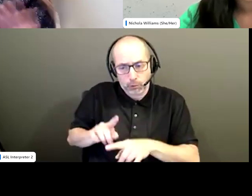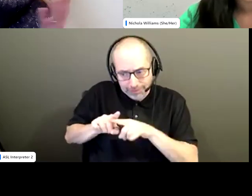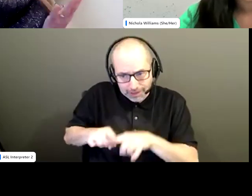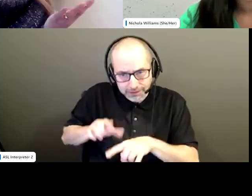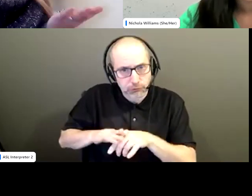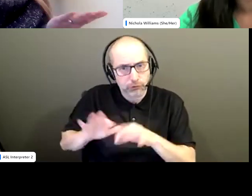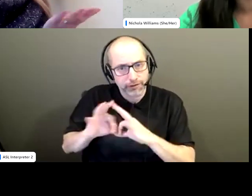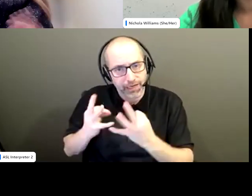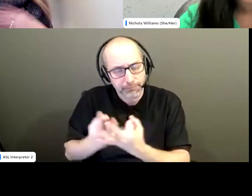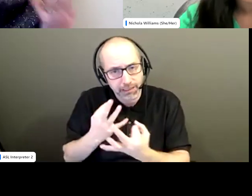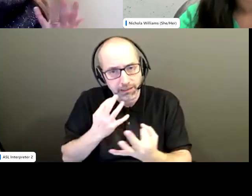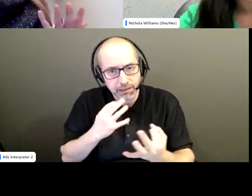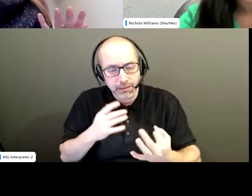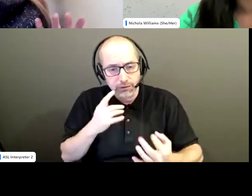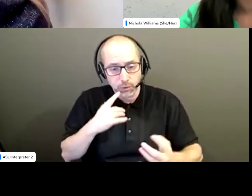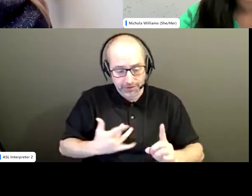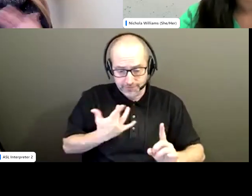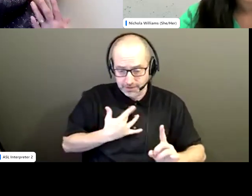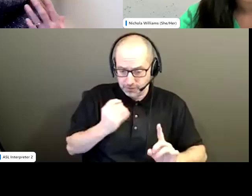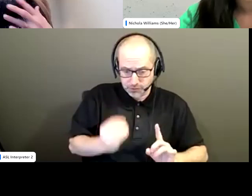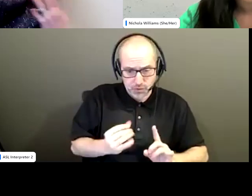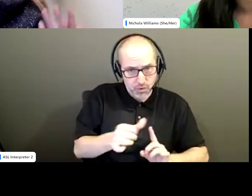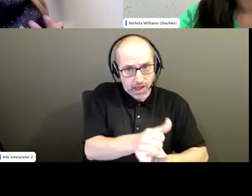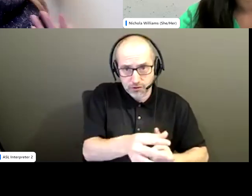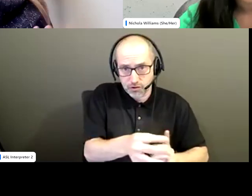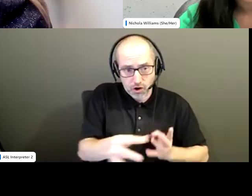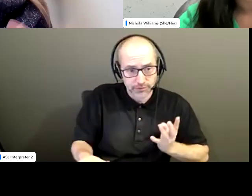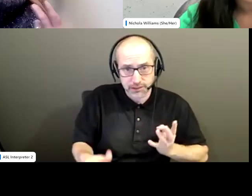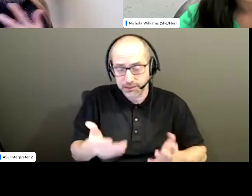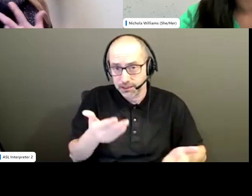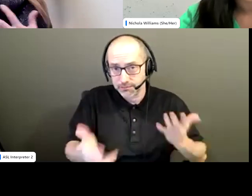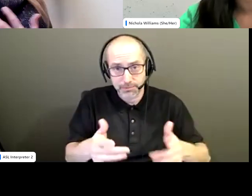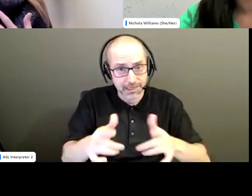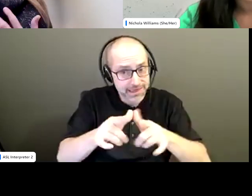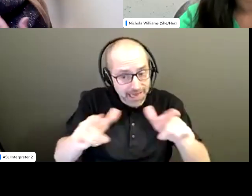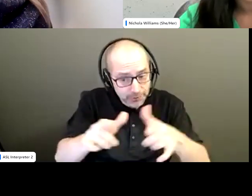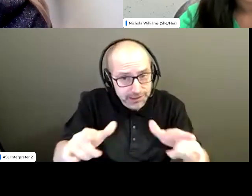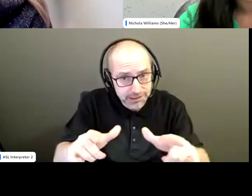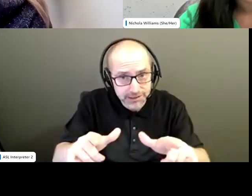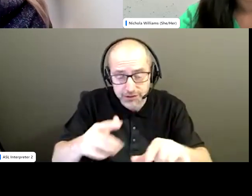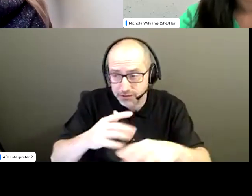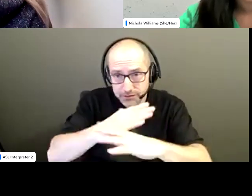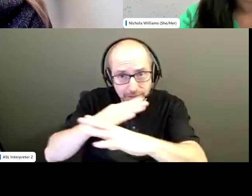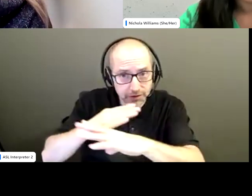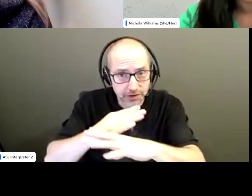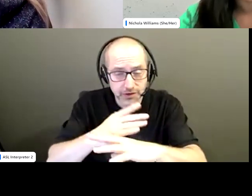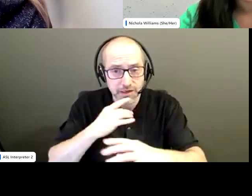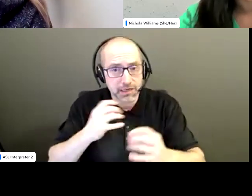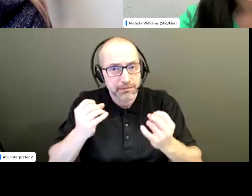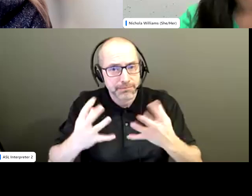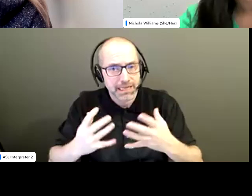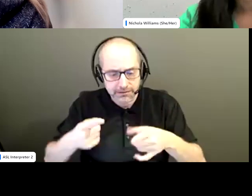they feel there's no other option to go. Language could be a barrier. There's so many complexities, that intersectionality that you had mentioned, Nicola, at the